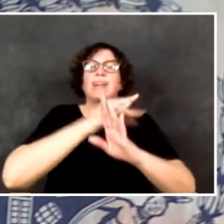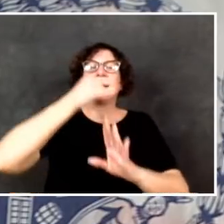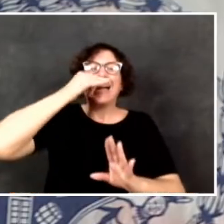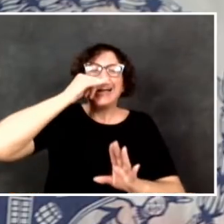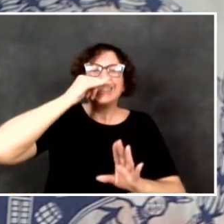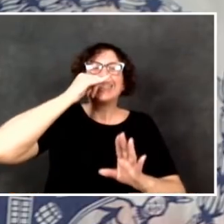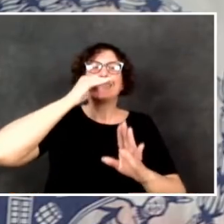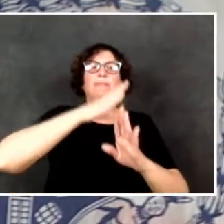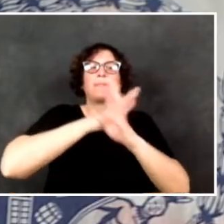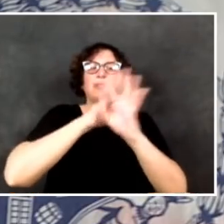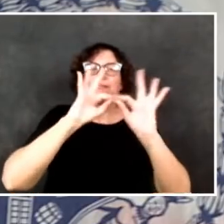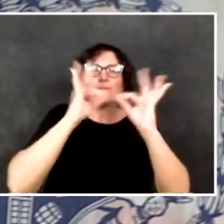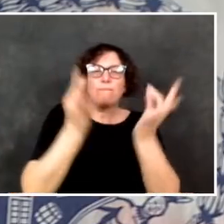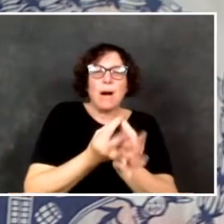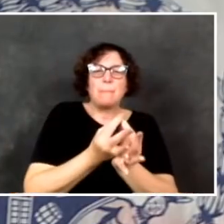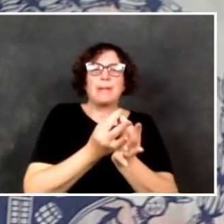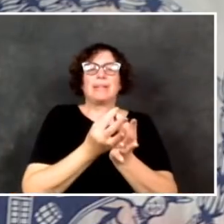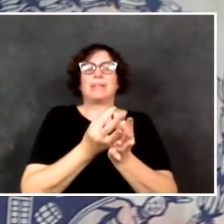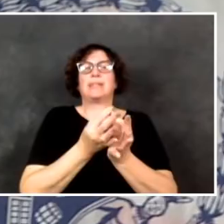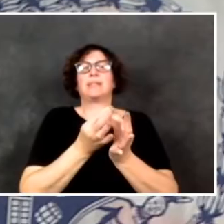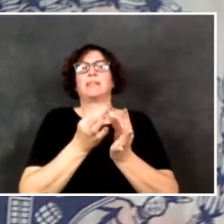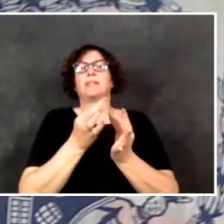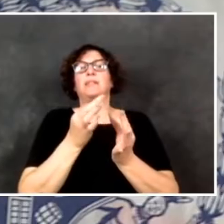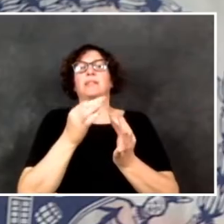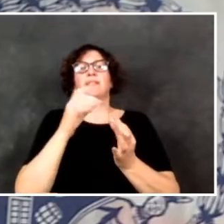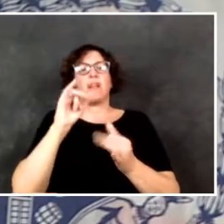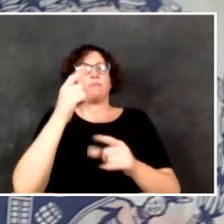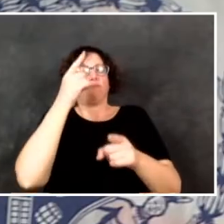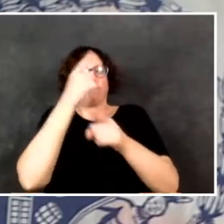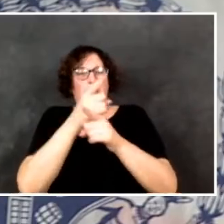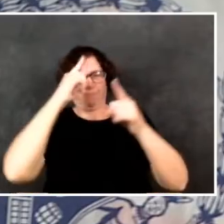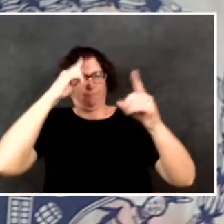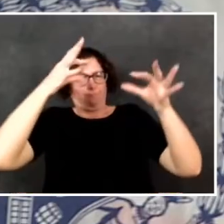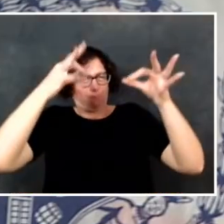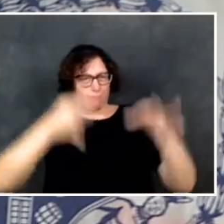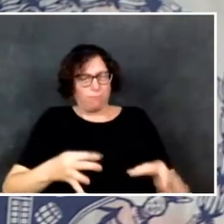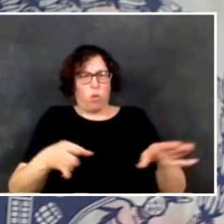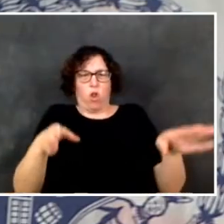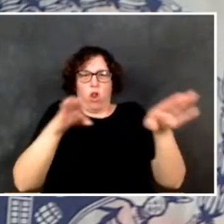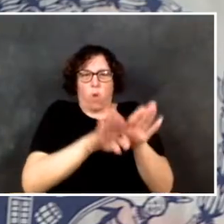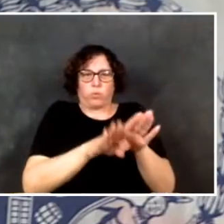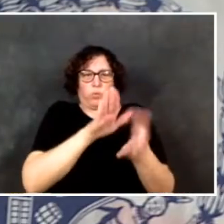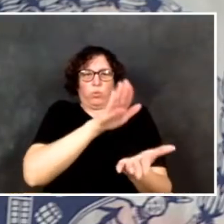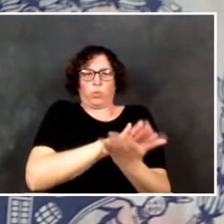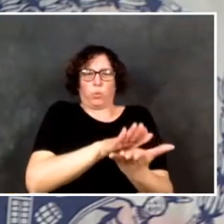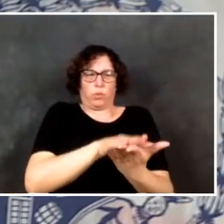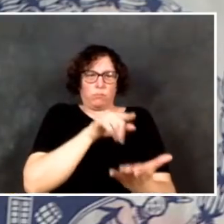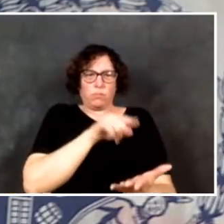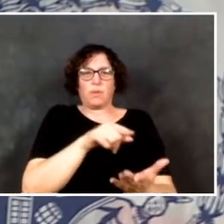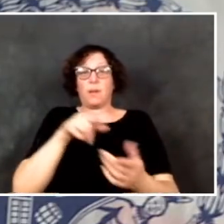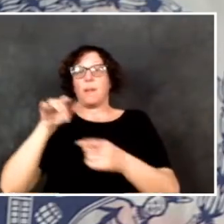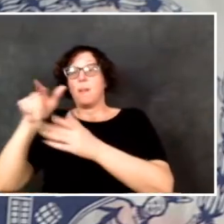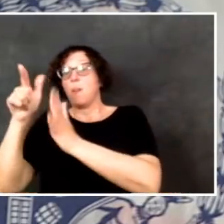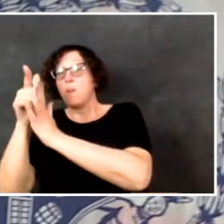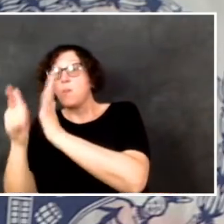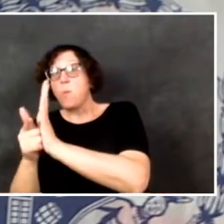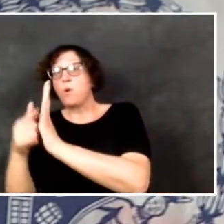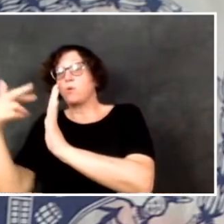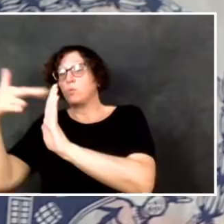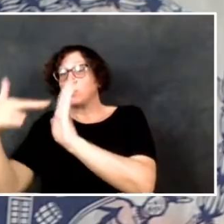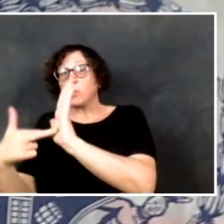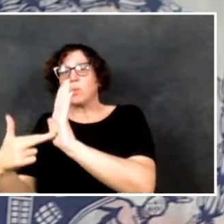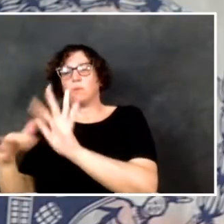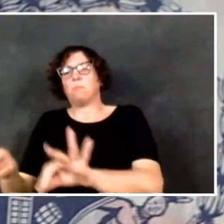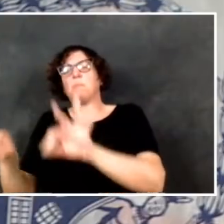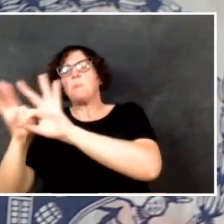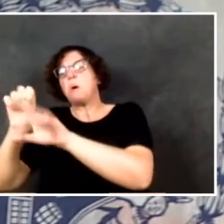schools closed. And the right thing to do to beat back this pandemic is to keep the schools closed. And that's really